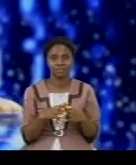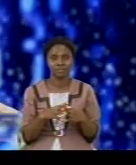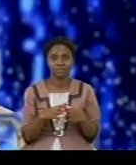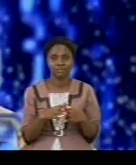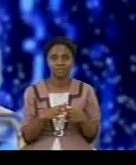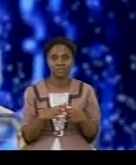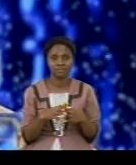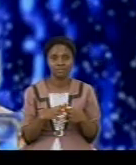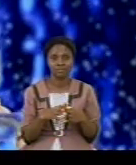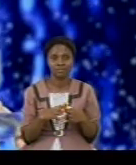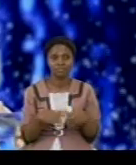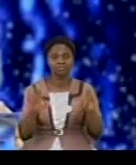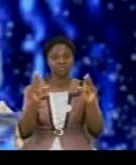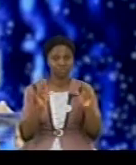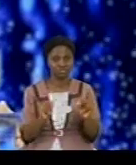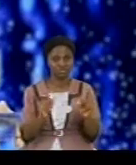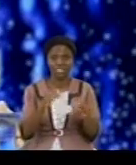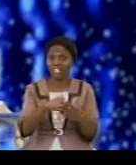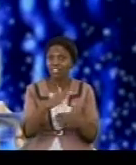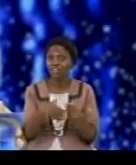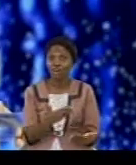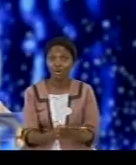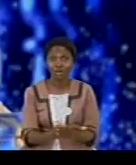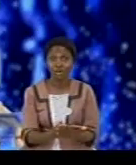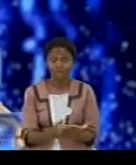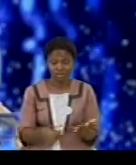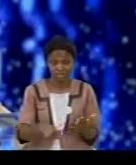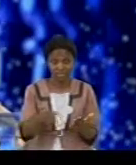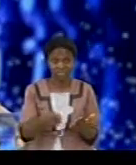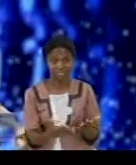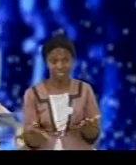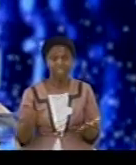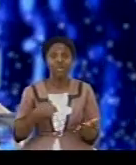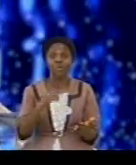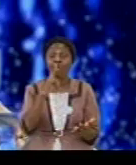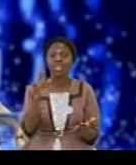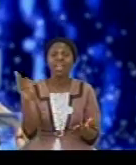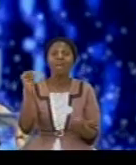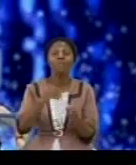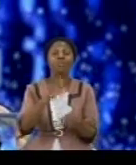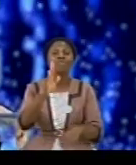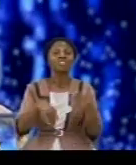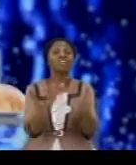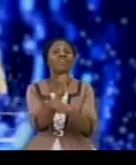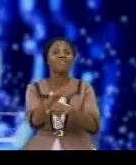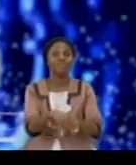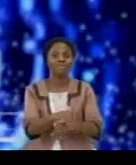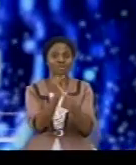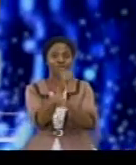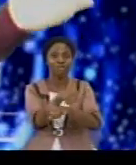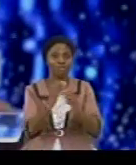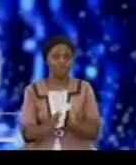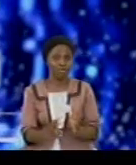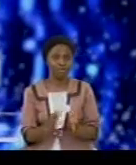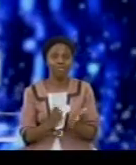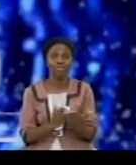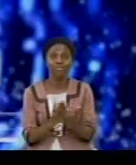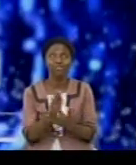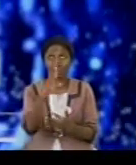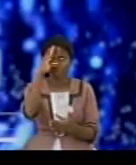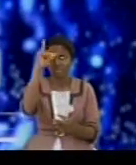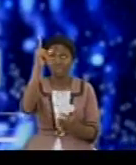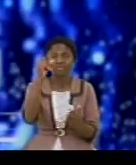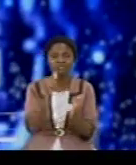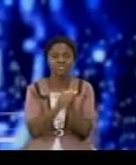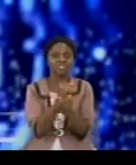Nay, in all these things, we are more than conquerors through him that loved us. In all our afflictions, in all